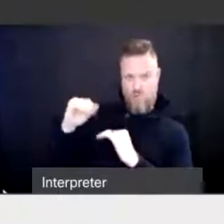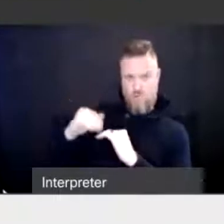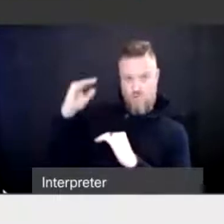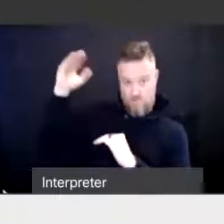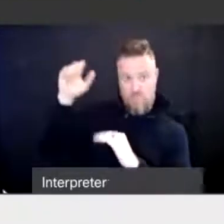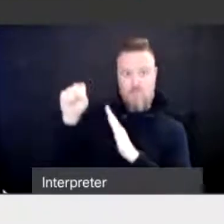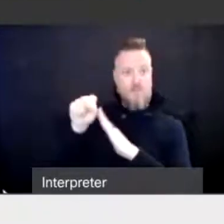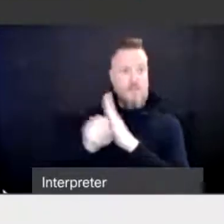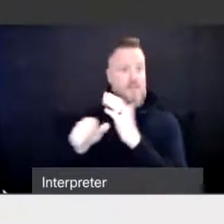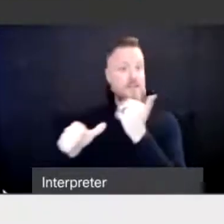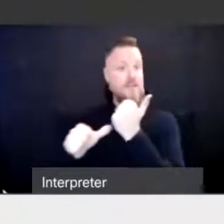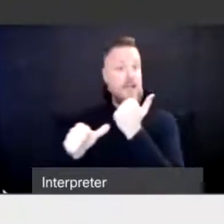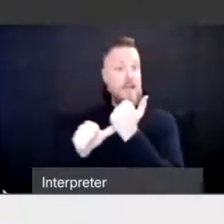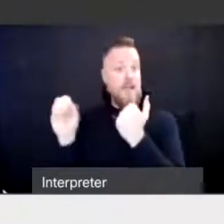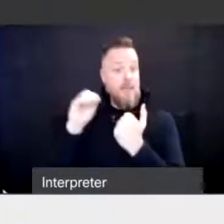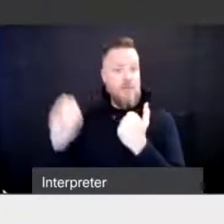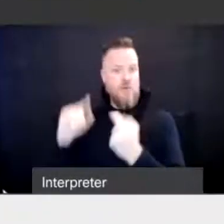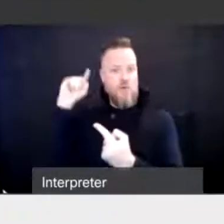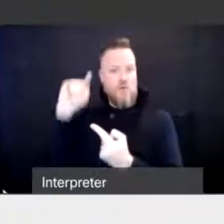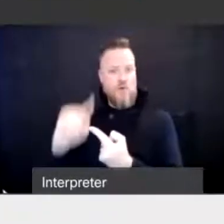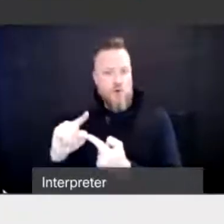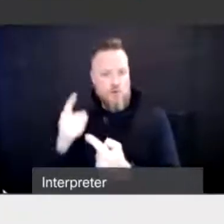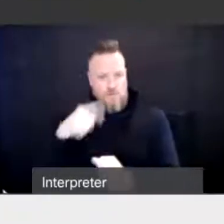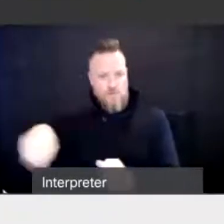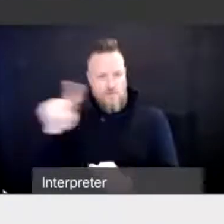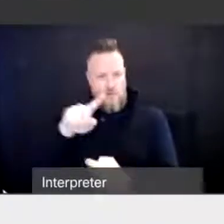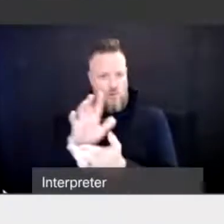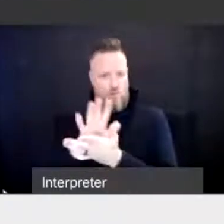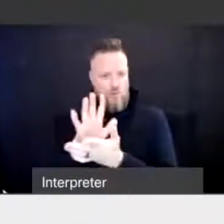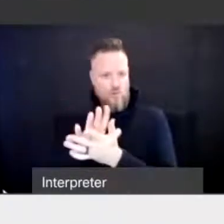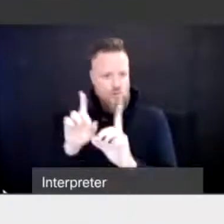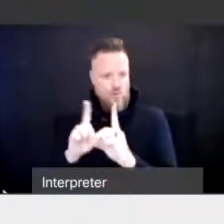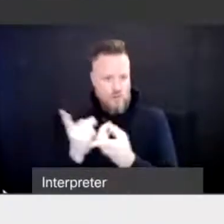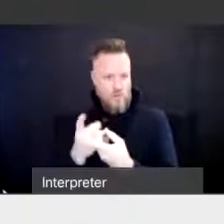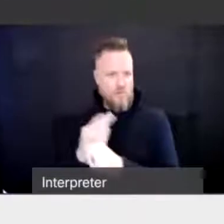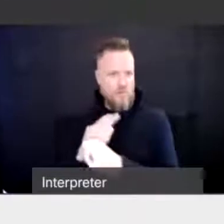state aid percentage is reduced for those school districts by 1%.